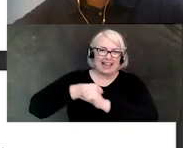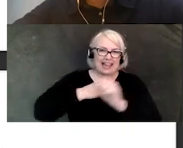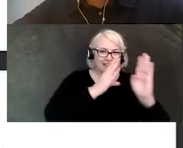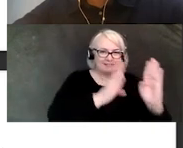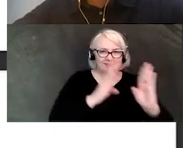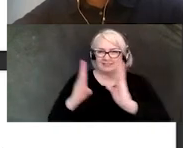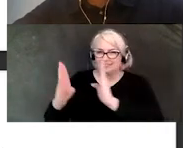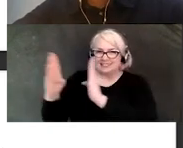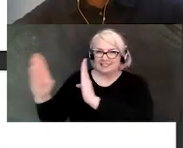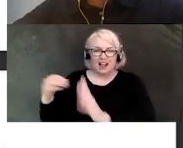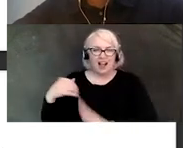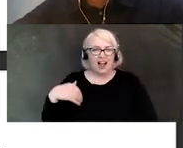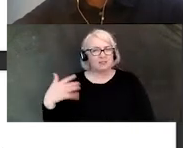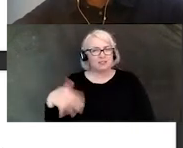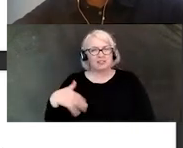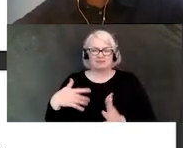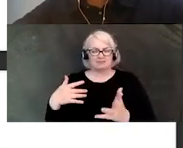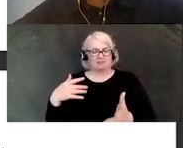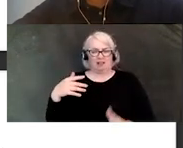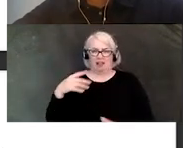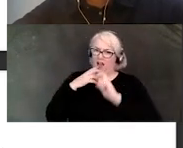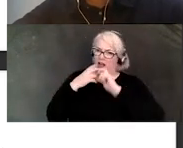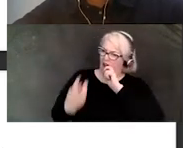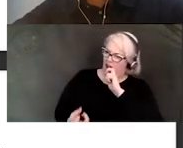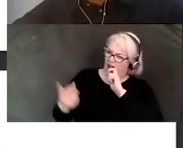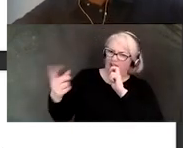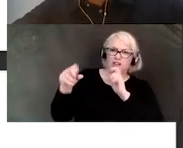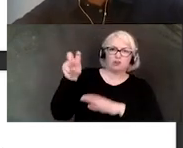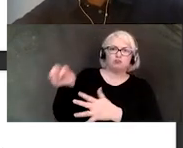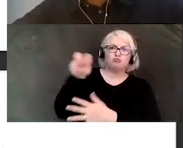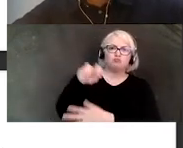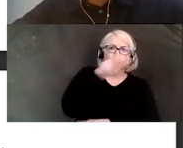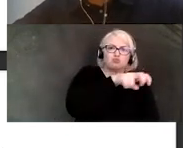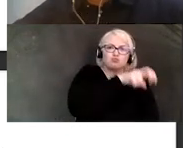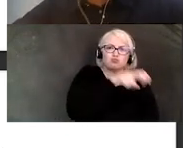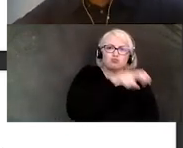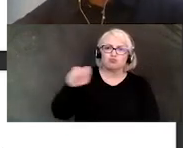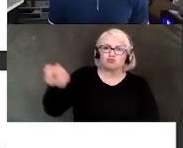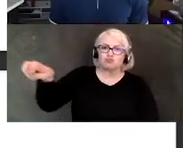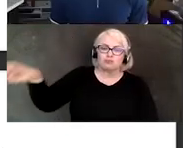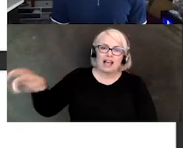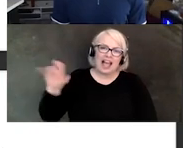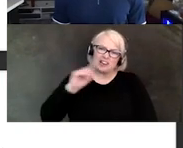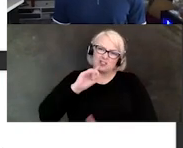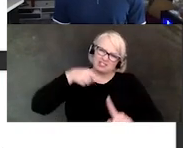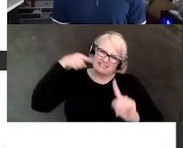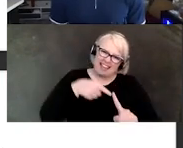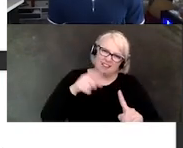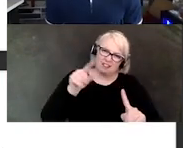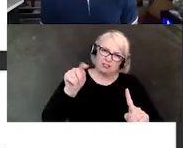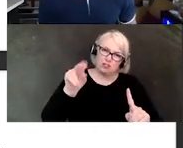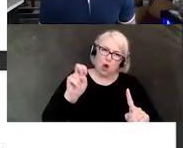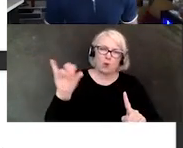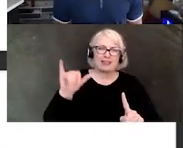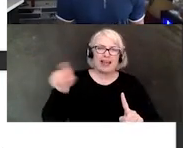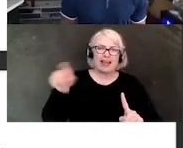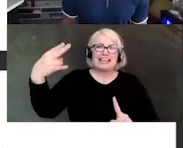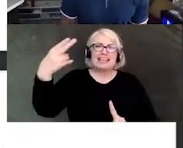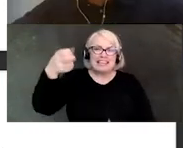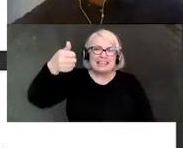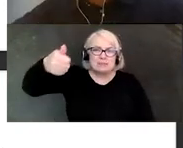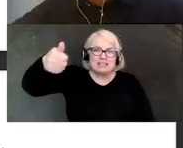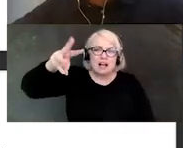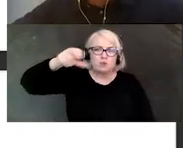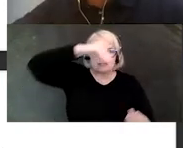and kind of nail tone. Like he was, like he was teleporting through the decade. They're going to, they sound a little